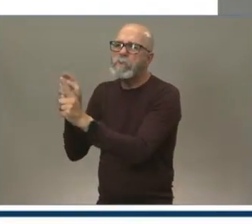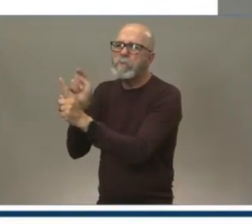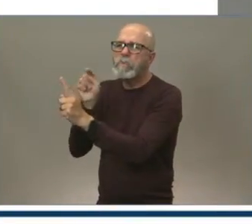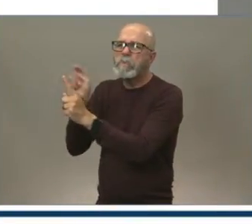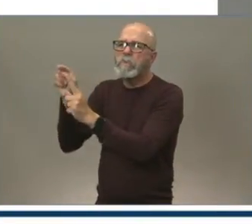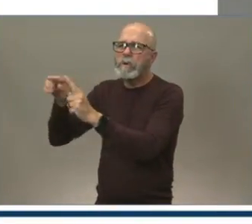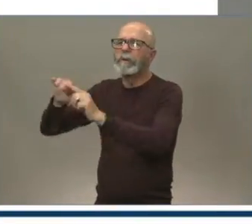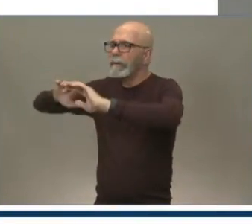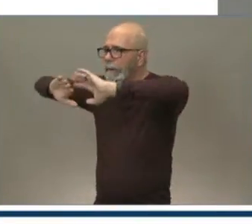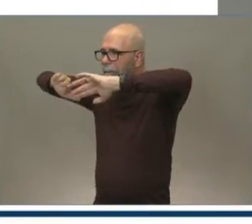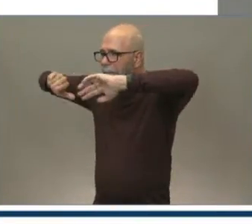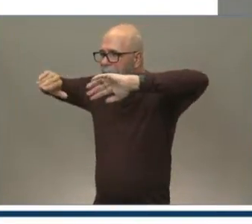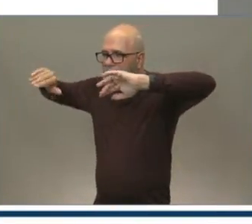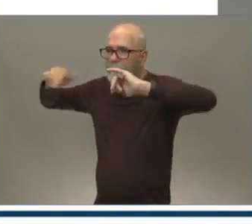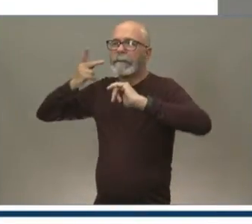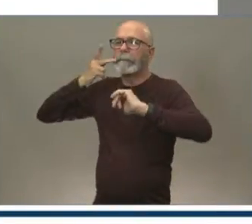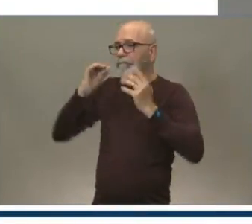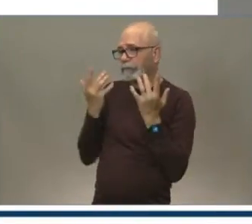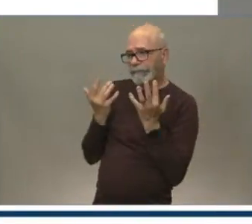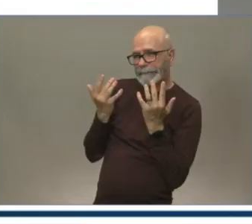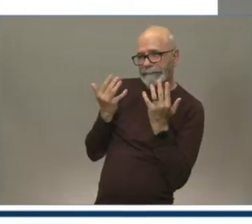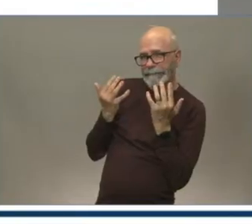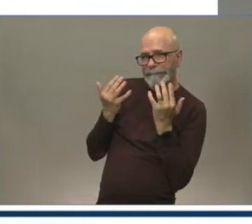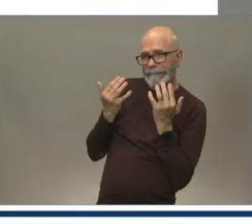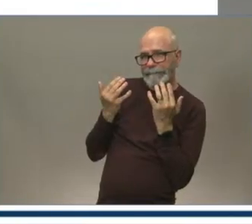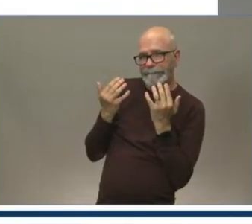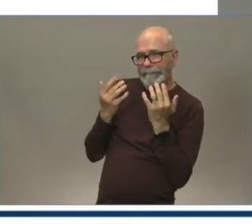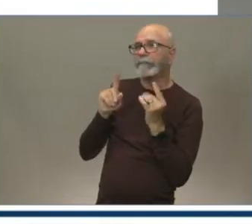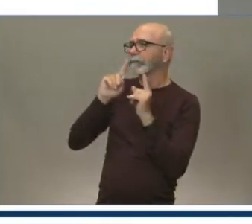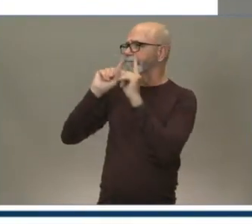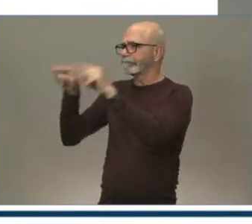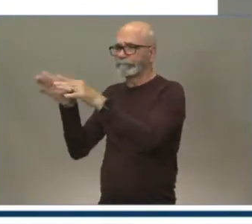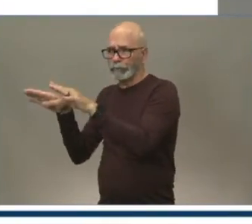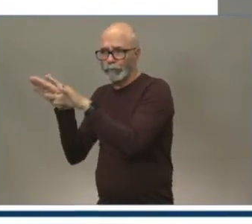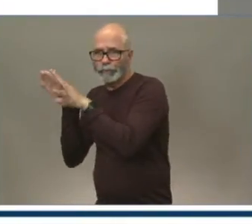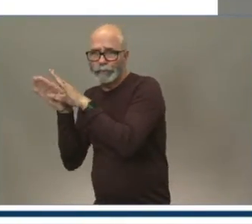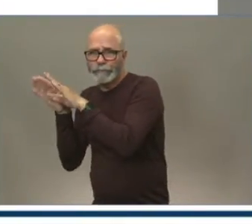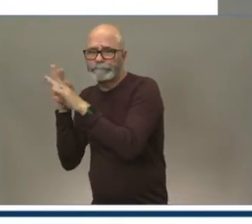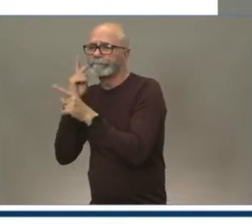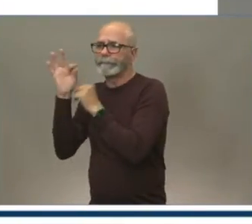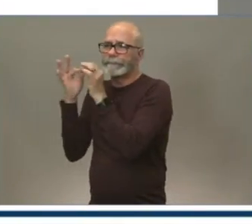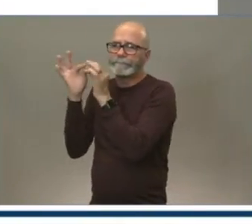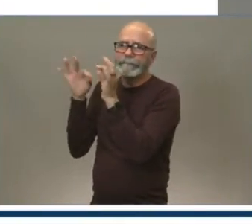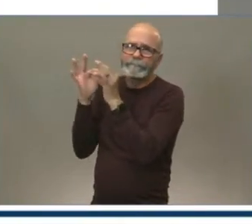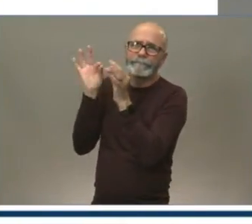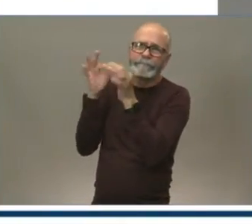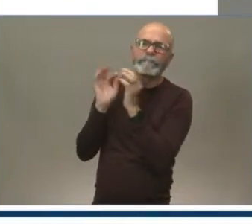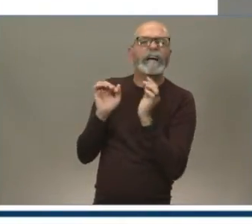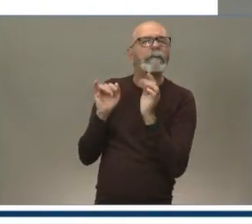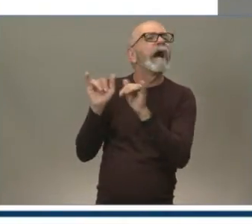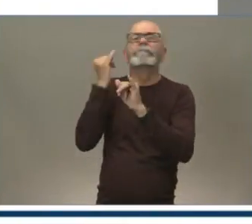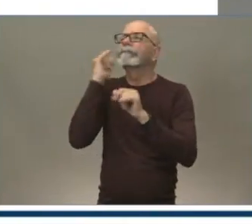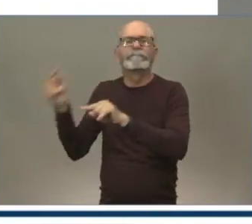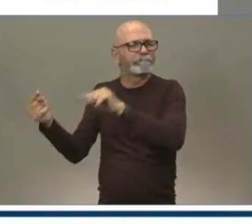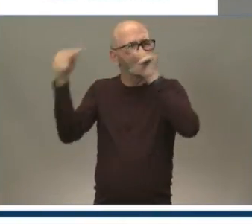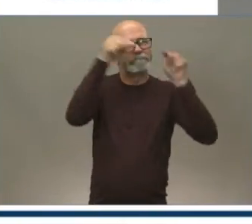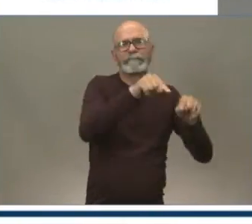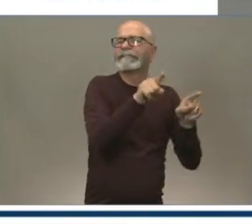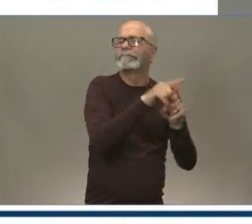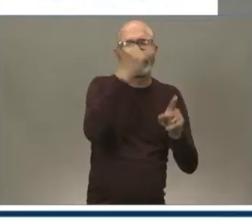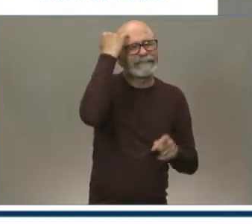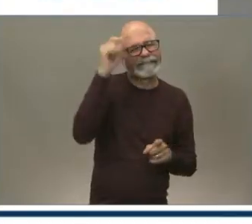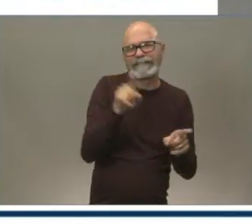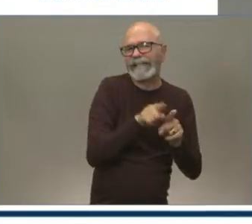school down until we get all those test results back. We'll keep using that approach, and it's the same approach we've taken if there was an individual